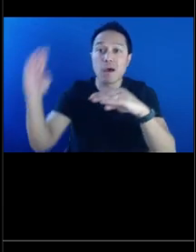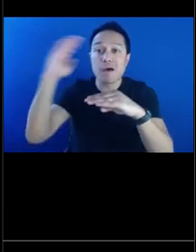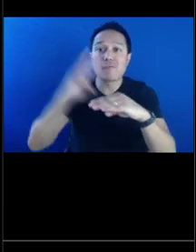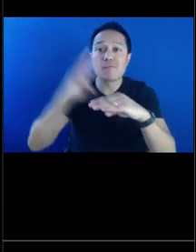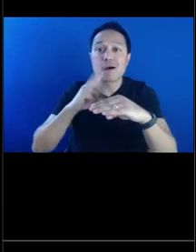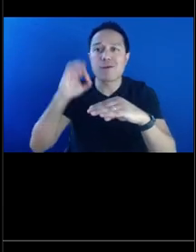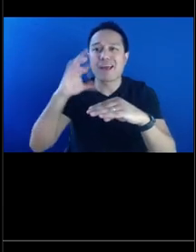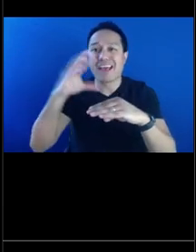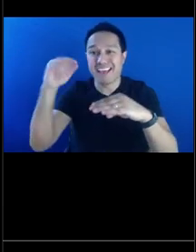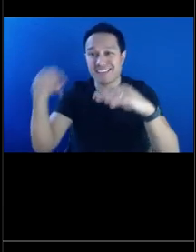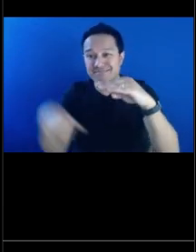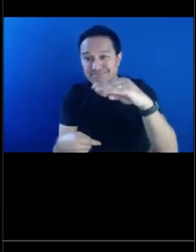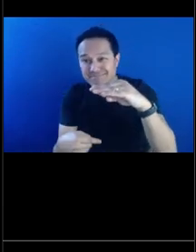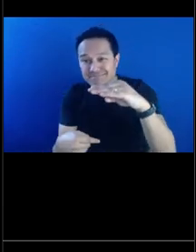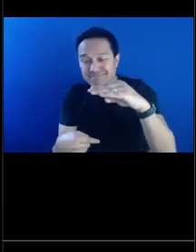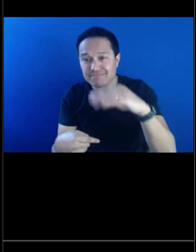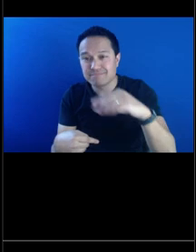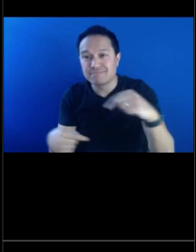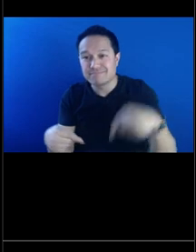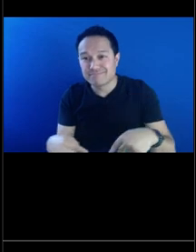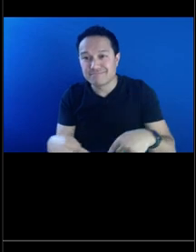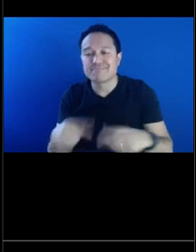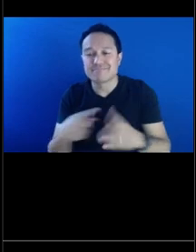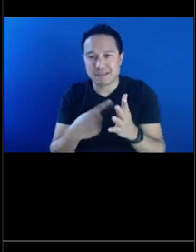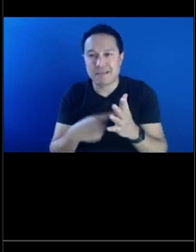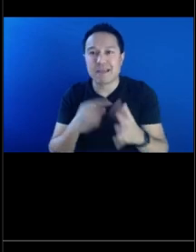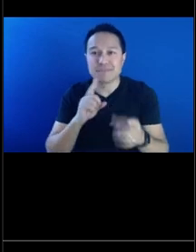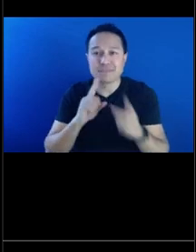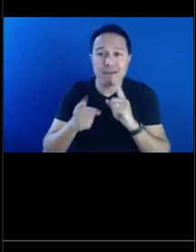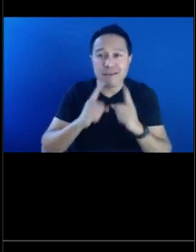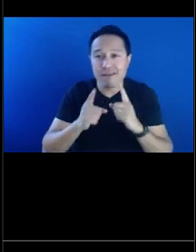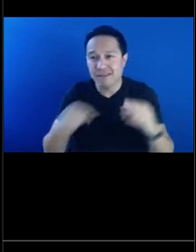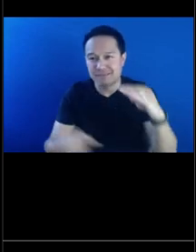we even sometimes catch them vocalizing under the water as well.